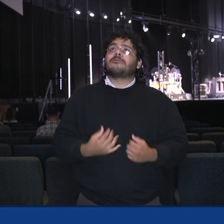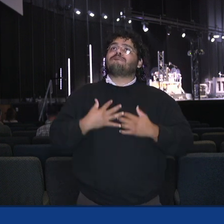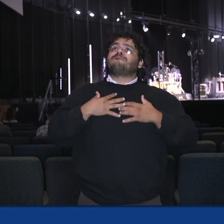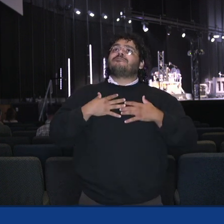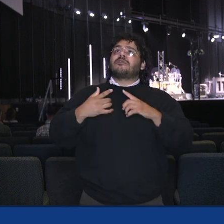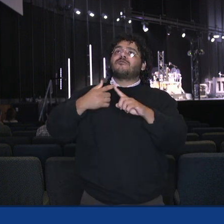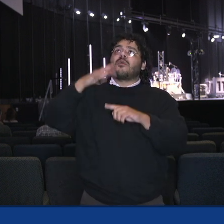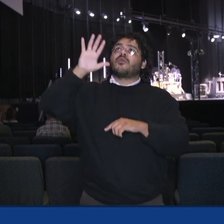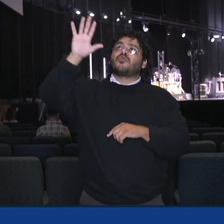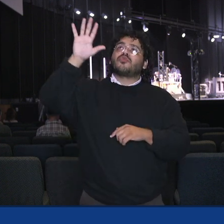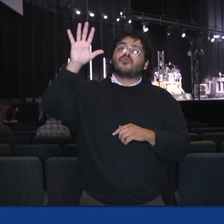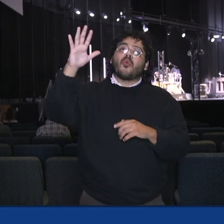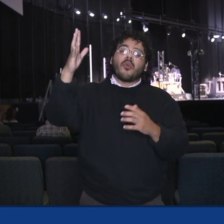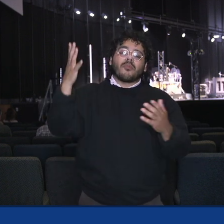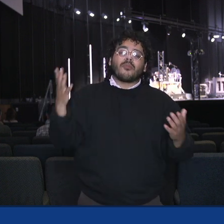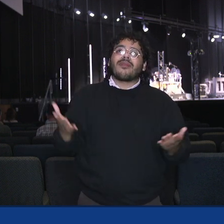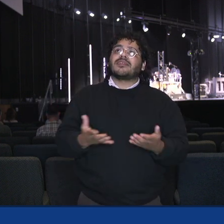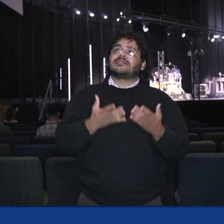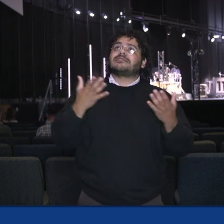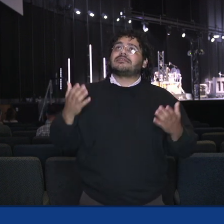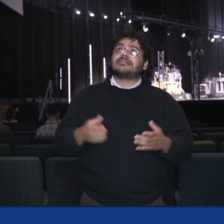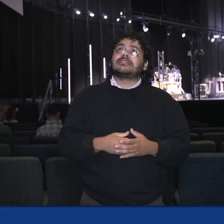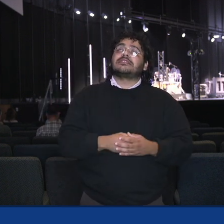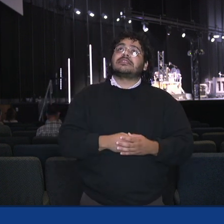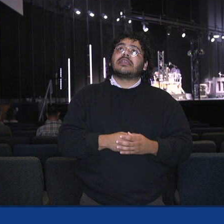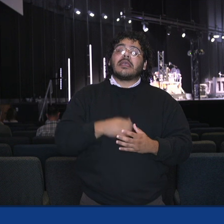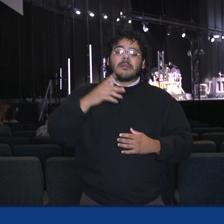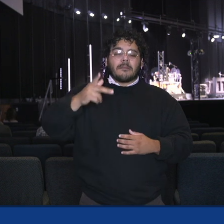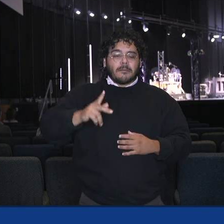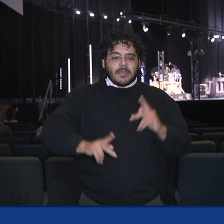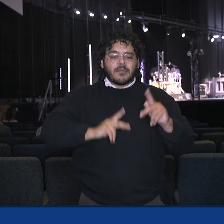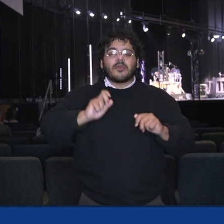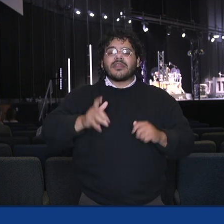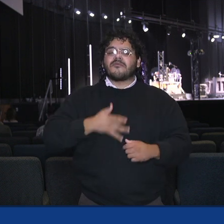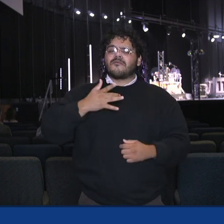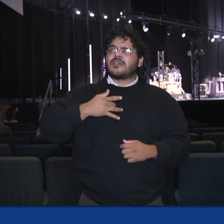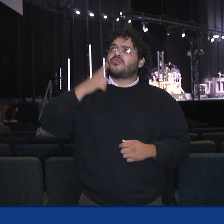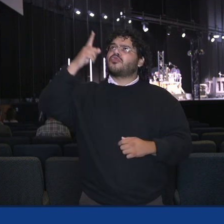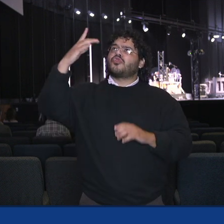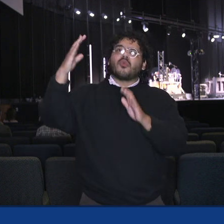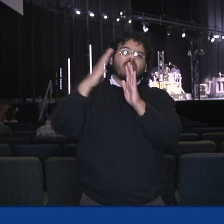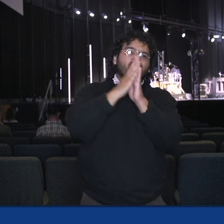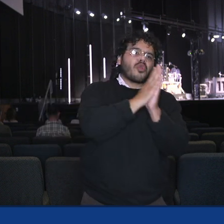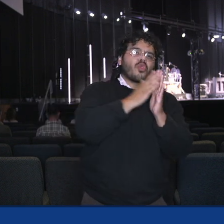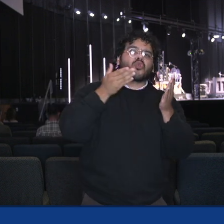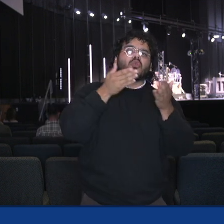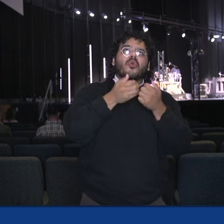can feel you near to them in this very moment, Lord.